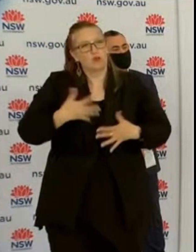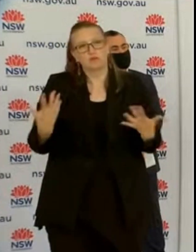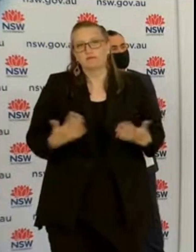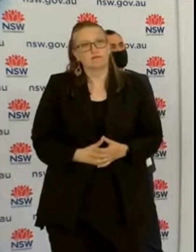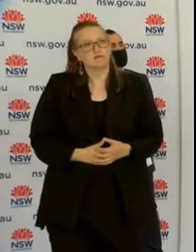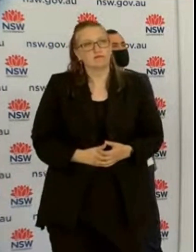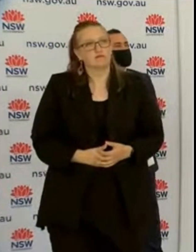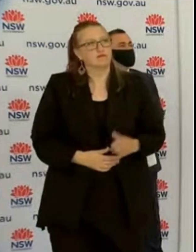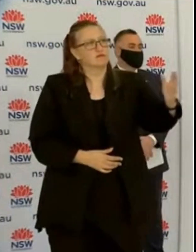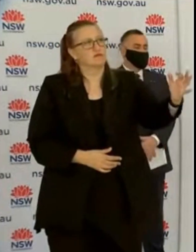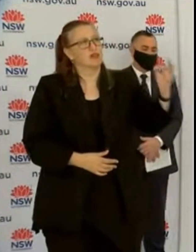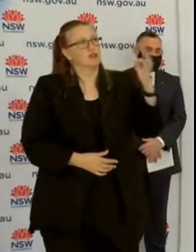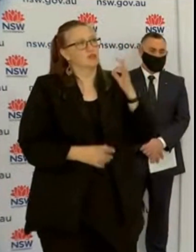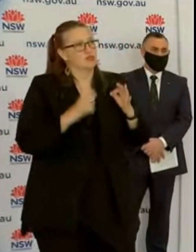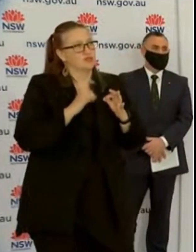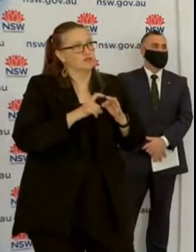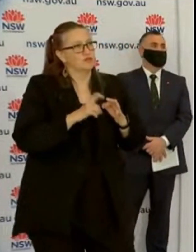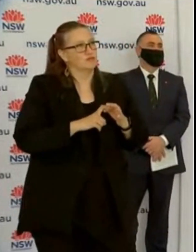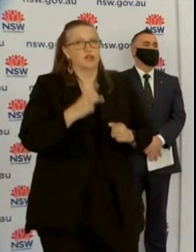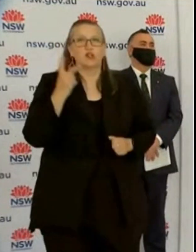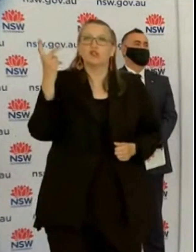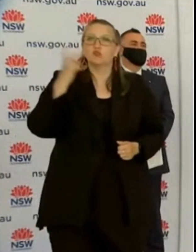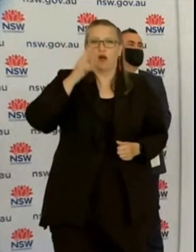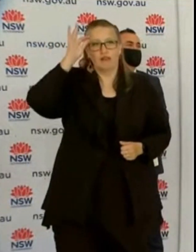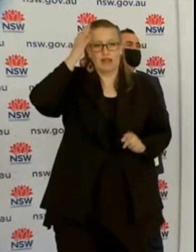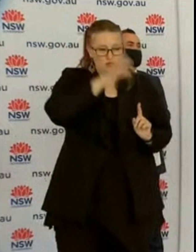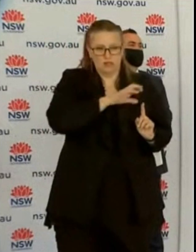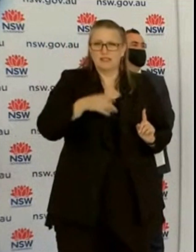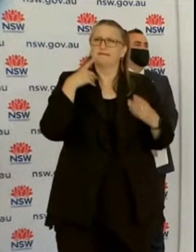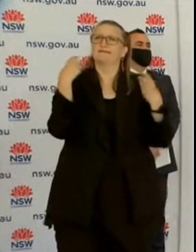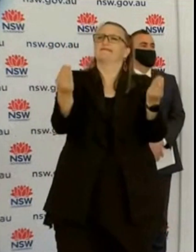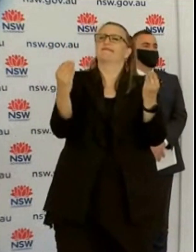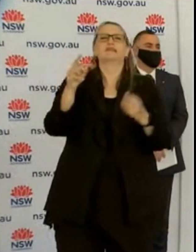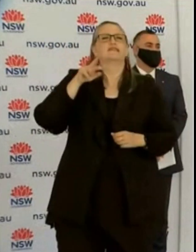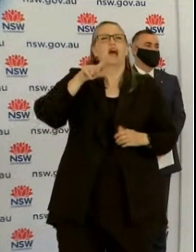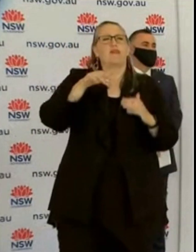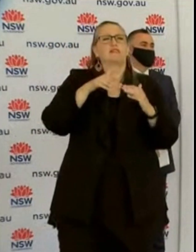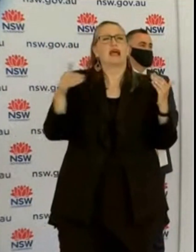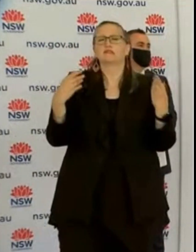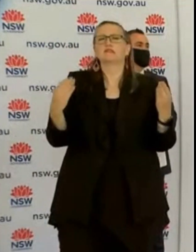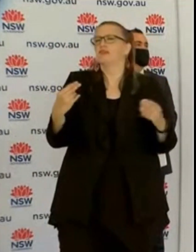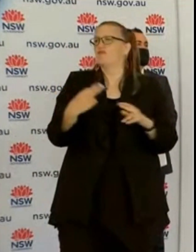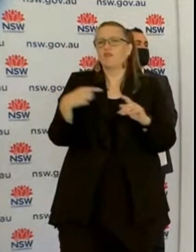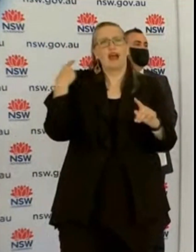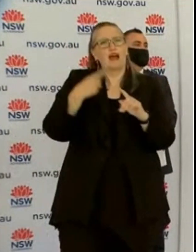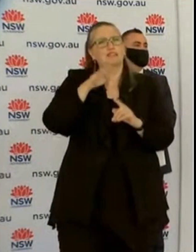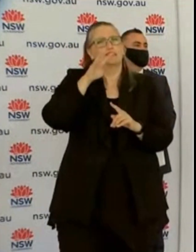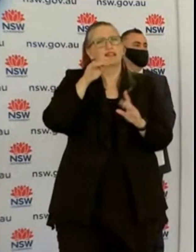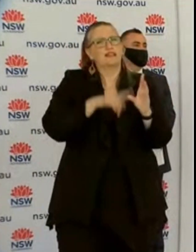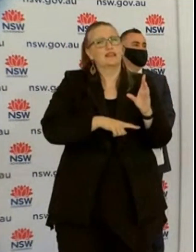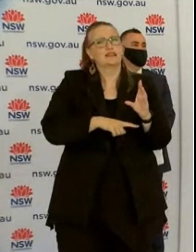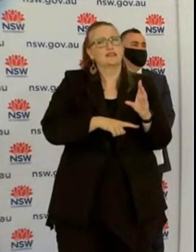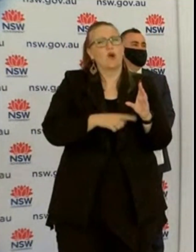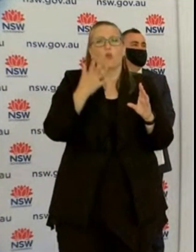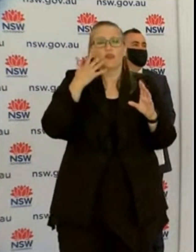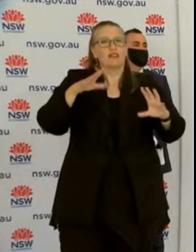one of the pandemic. Sorry, your question? Yes, the communities from the 12 LGAs of concern have been crying double standards for the past 10 weeks. When do they stop